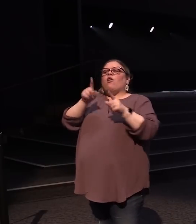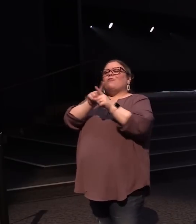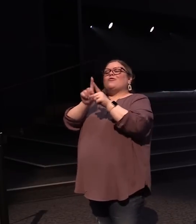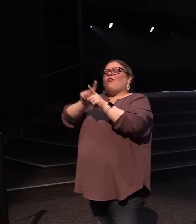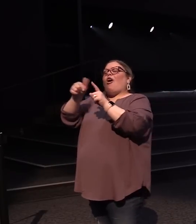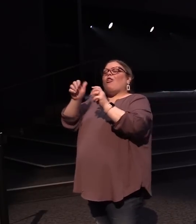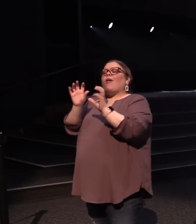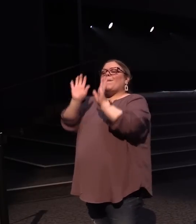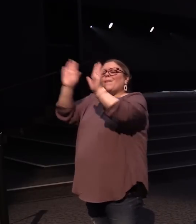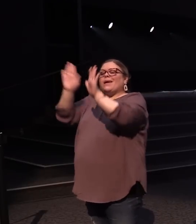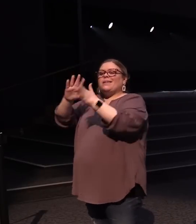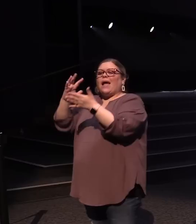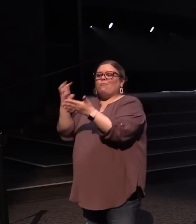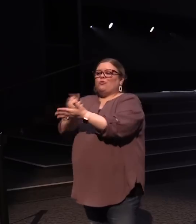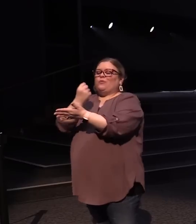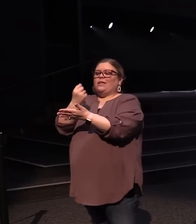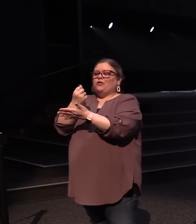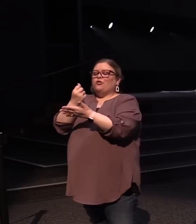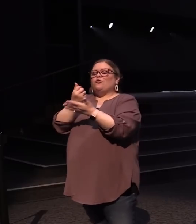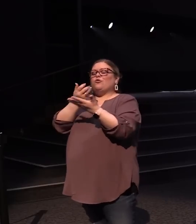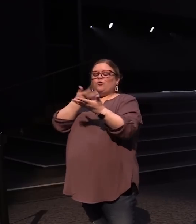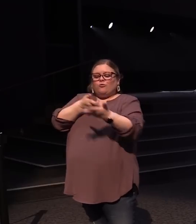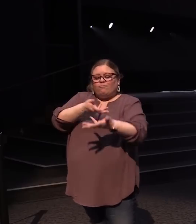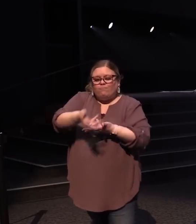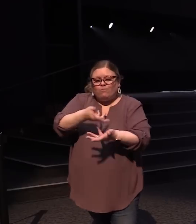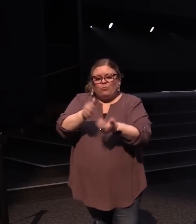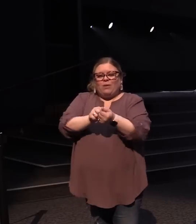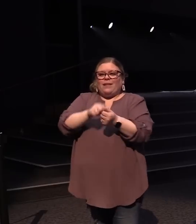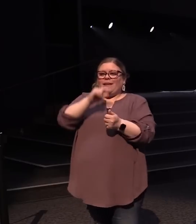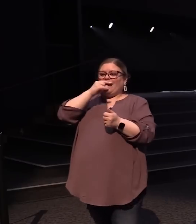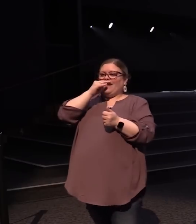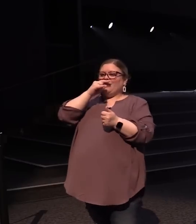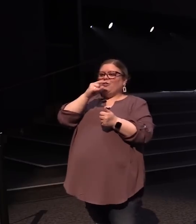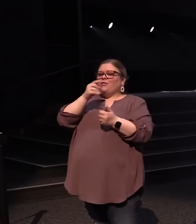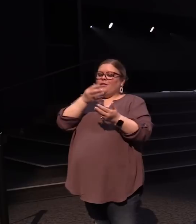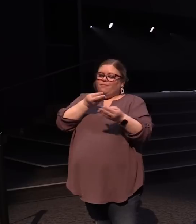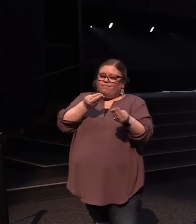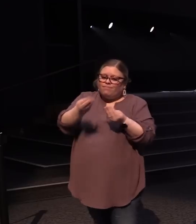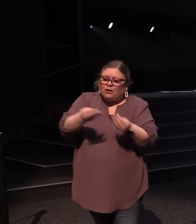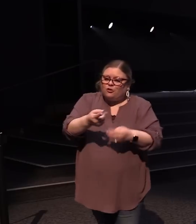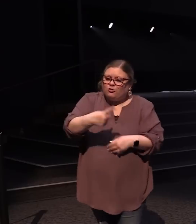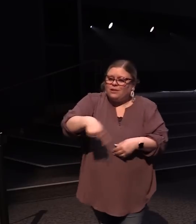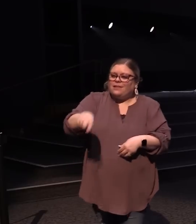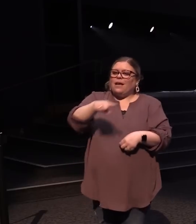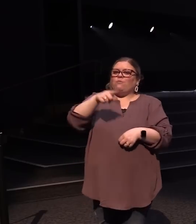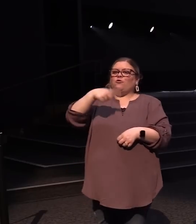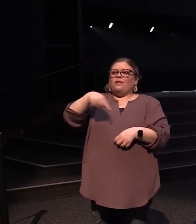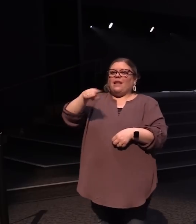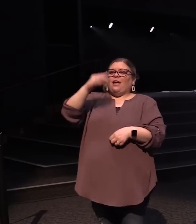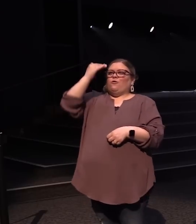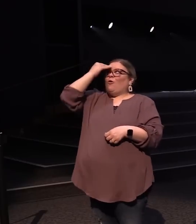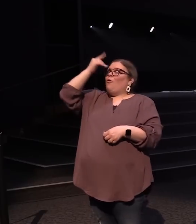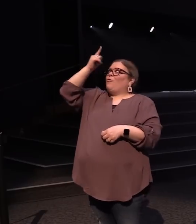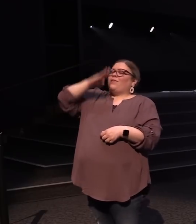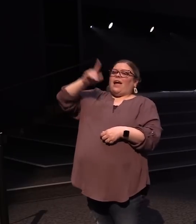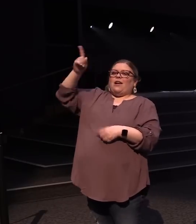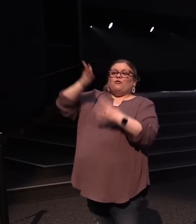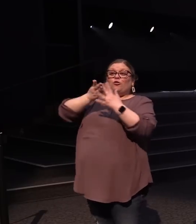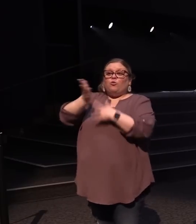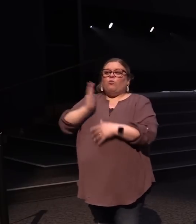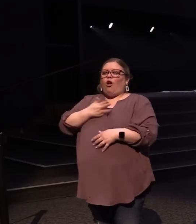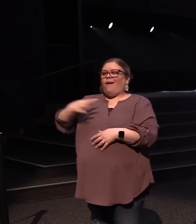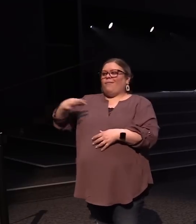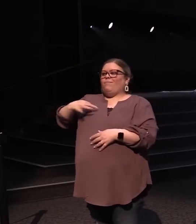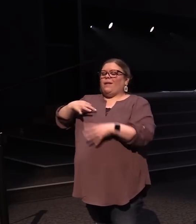incredible opportunities to be able to minister to kids, to be able to minister to the children that we have here, and it's through our build